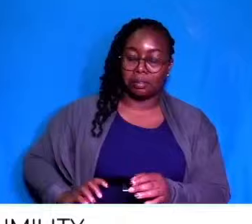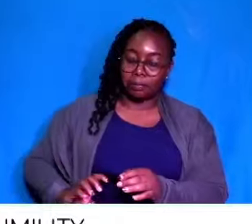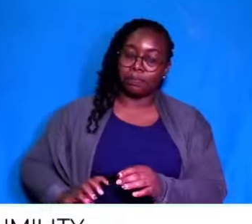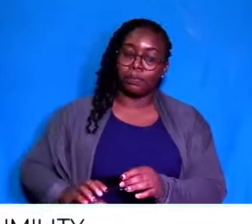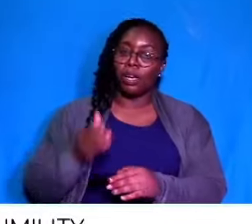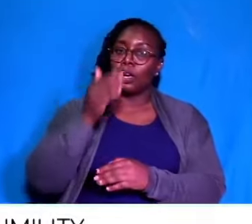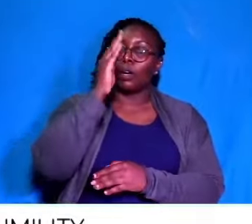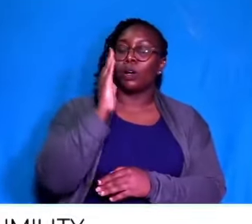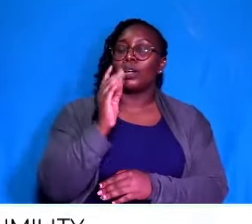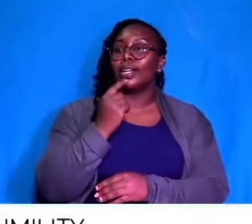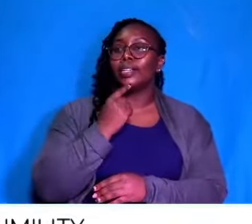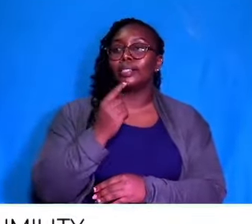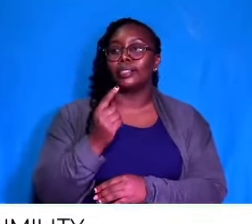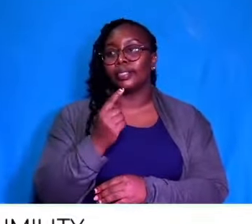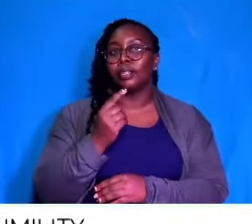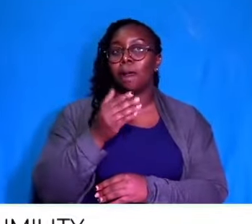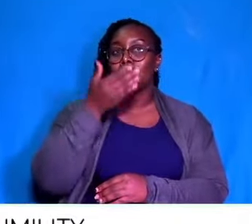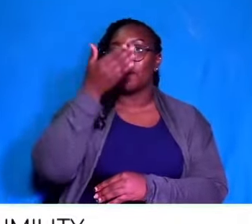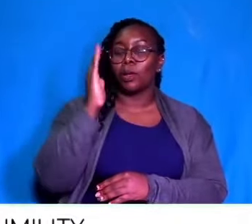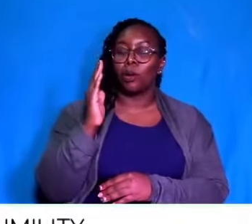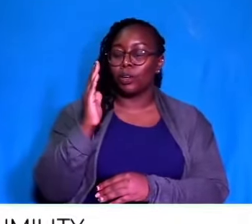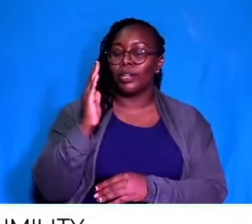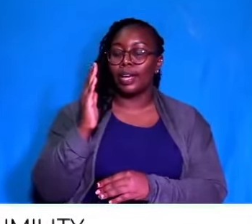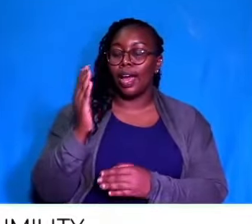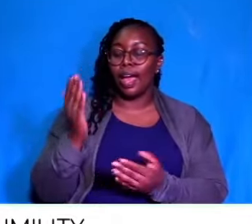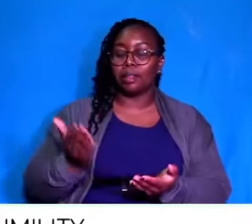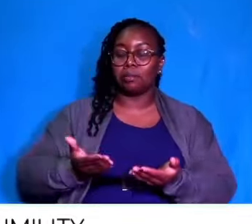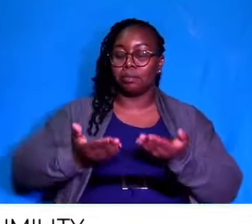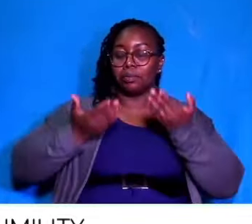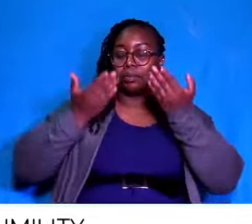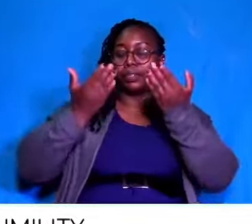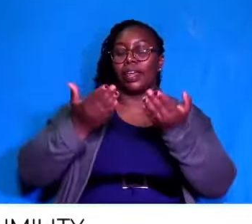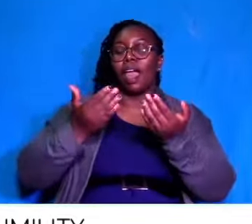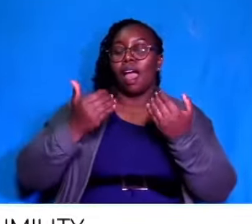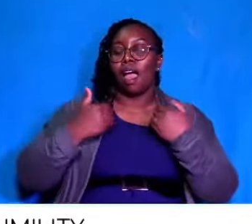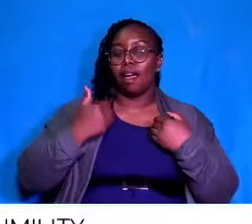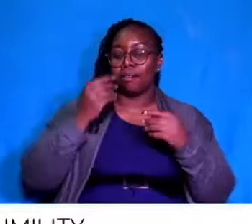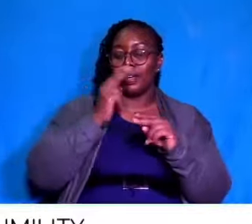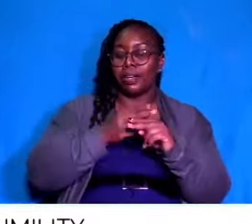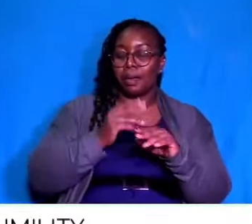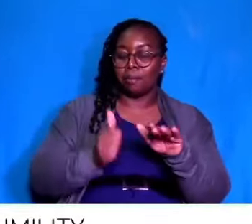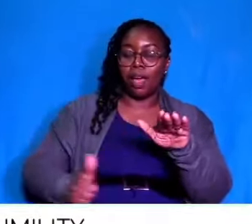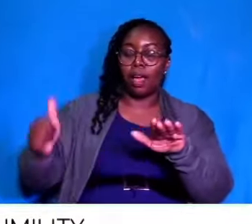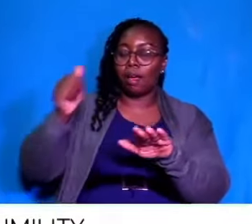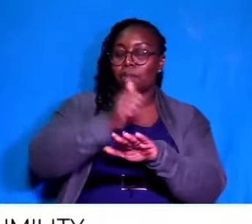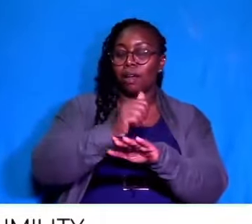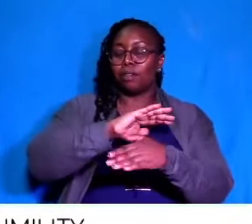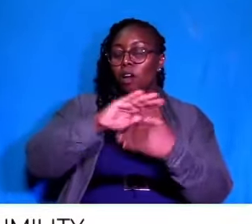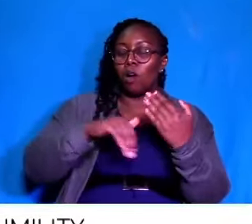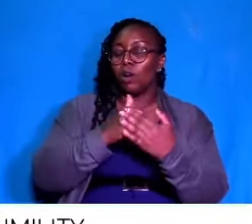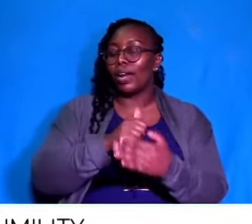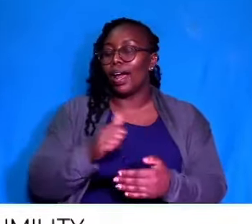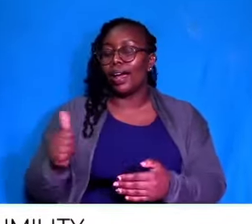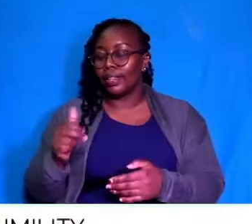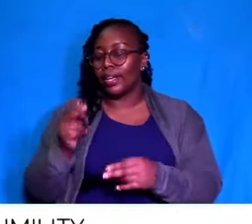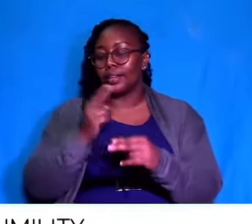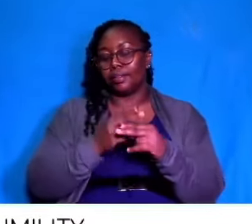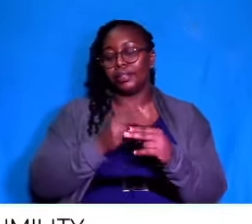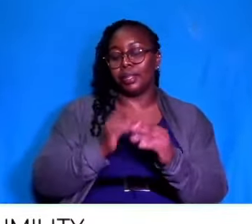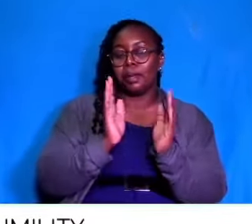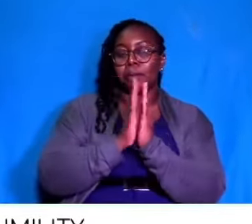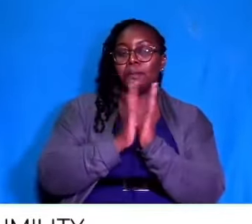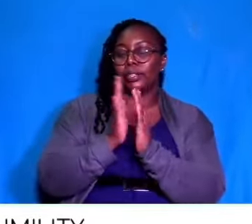God exalted him and bestowed him his name above every other name. Praise the Lord. That